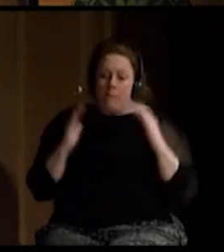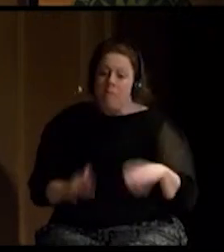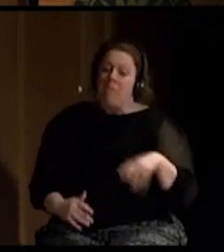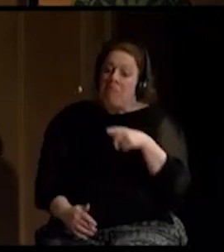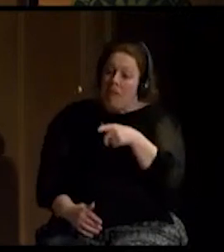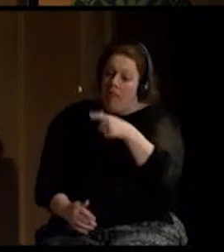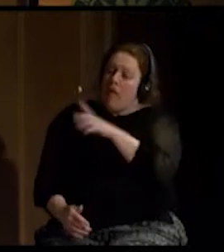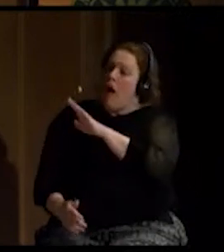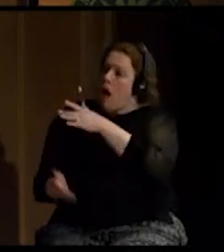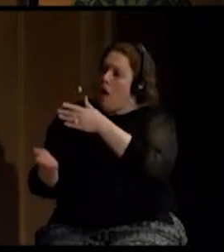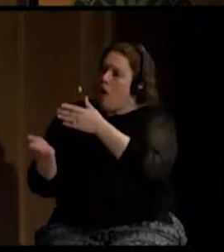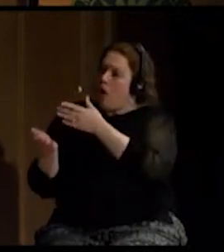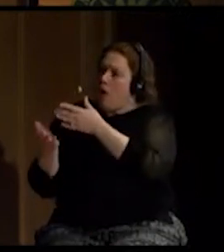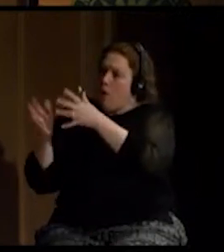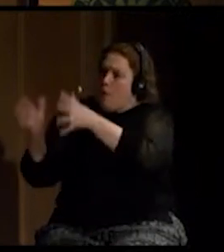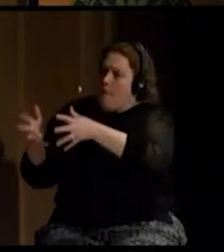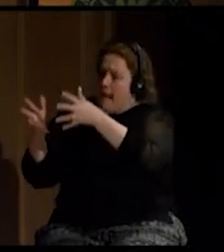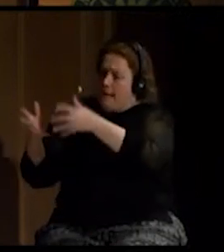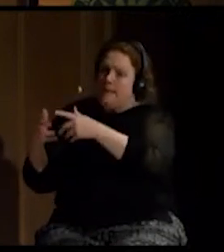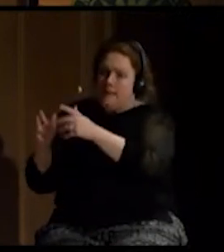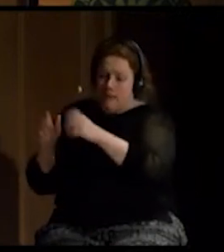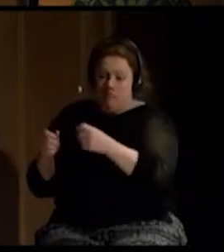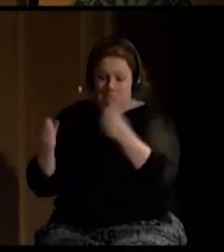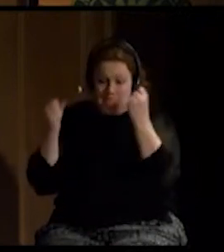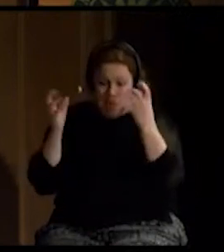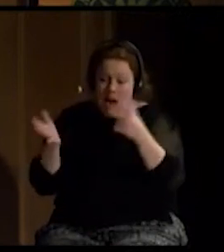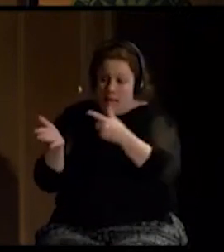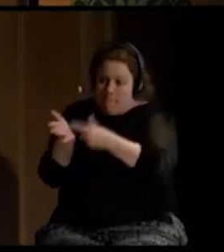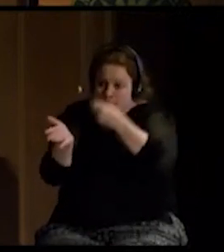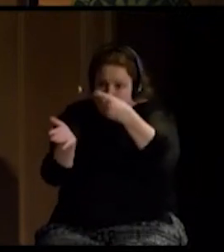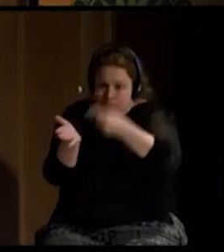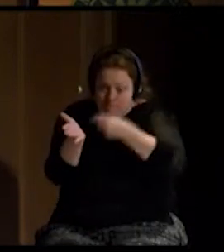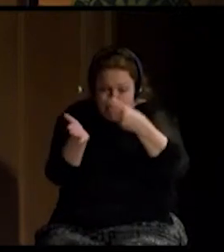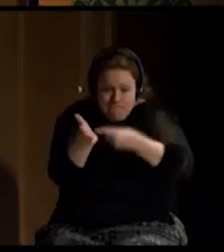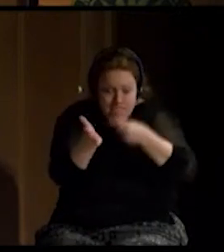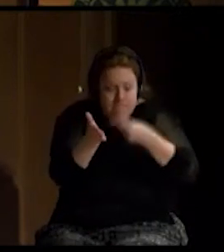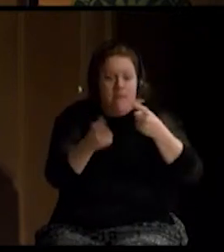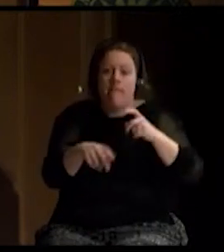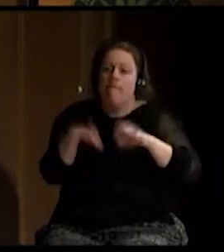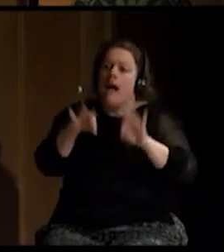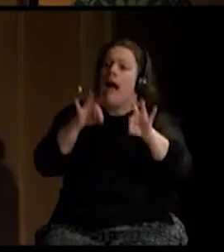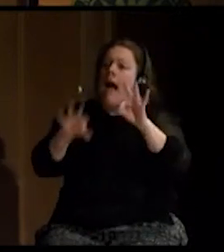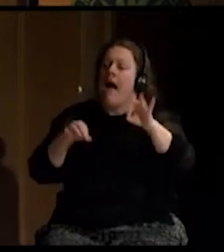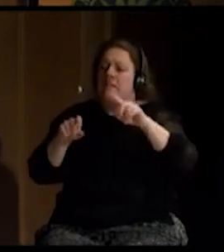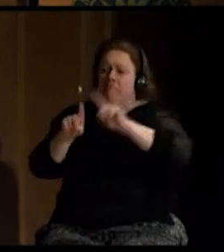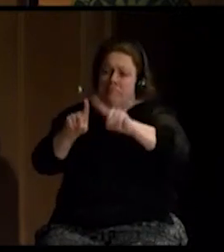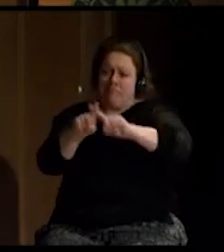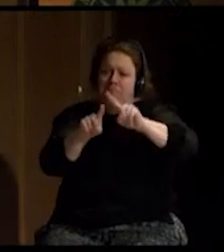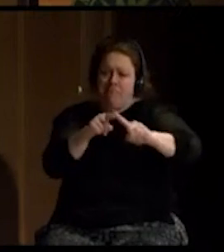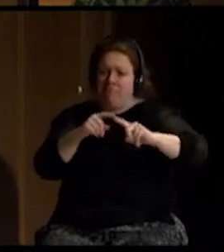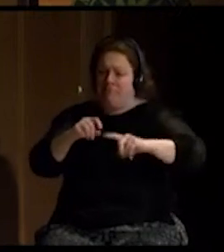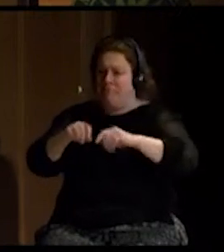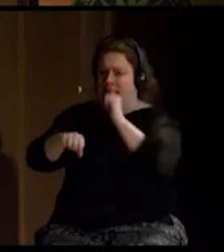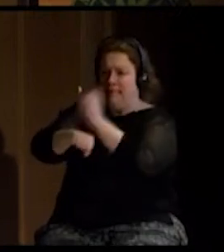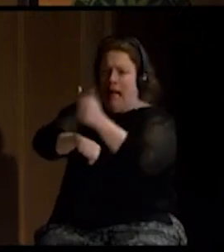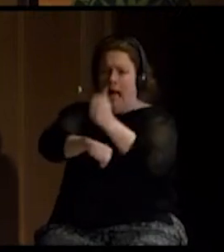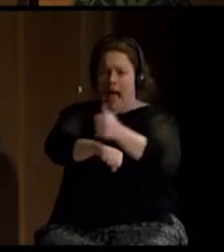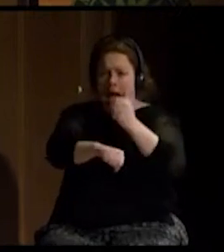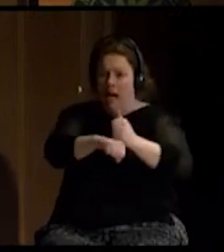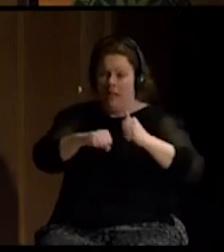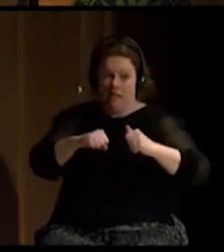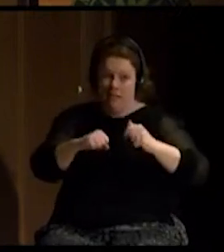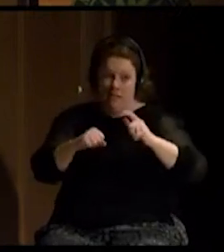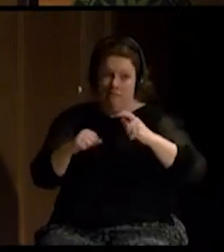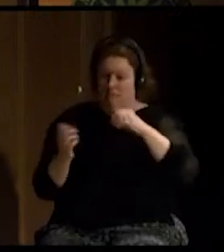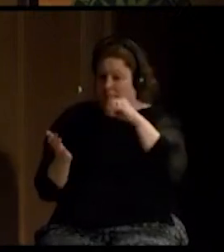been recovered from a large number of archaeological sites, as noted in red here, some dating up to 5,000 years